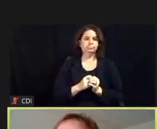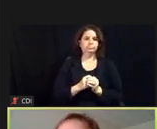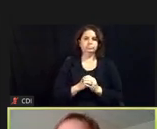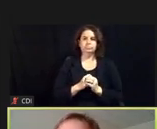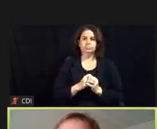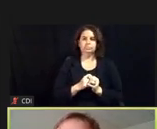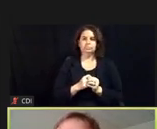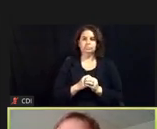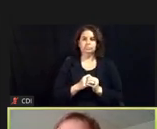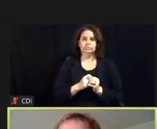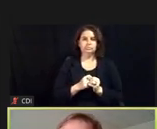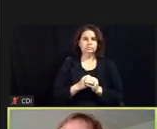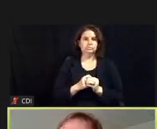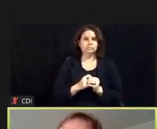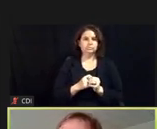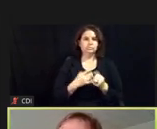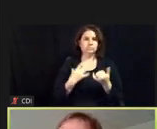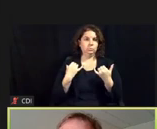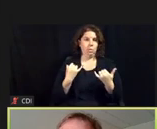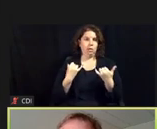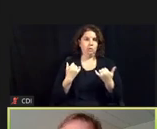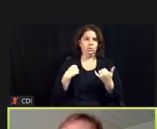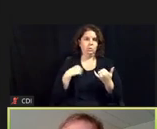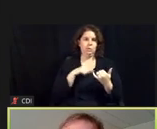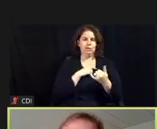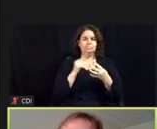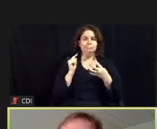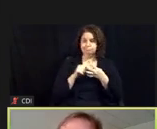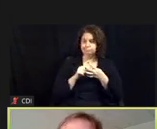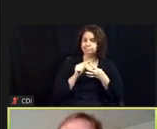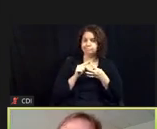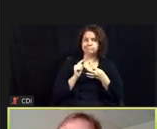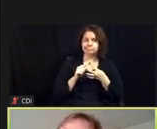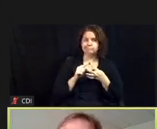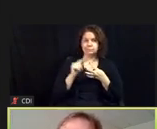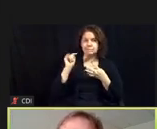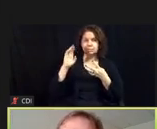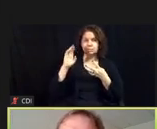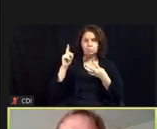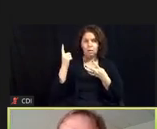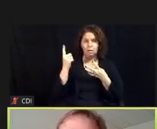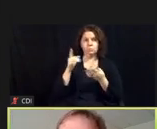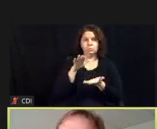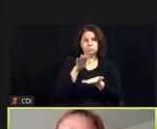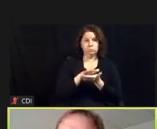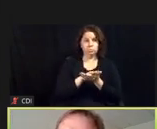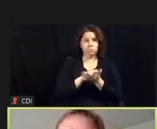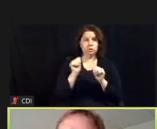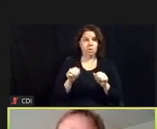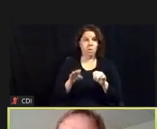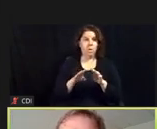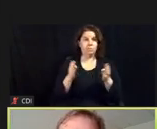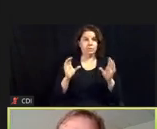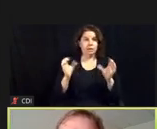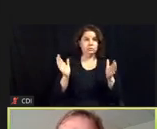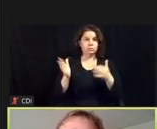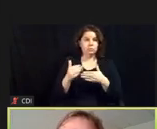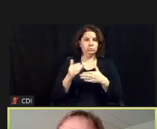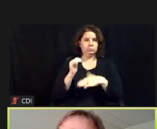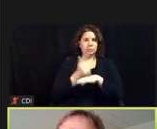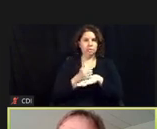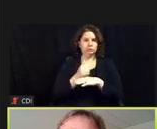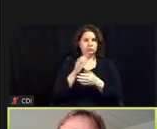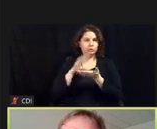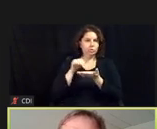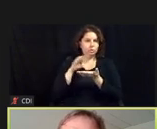right now being in tier 1, that the schools can open to classroom-based learning only through a waiver applied to the public health officer.